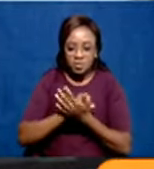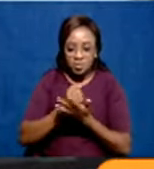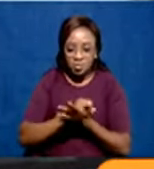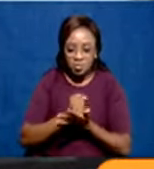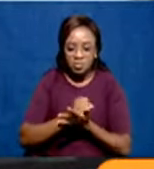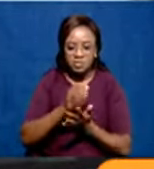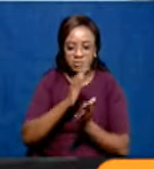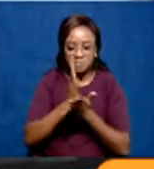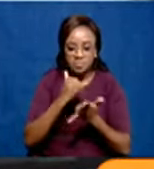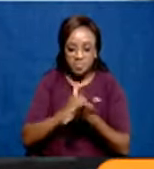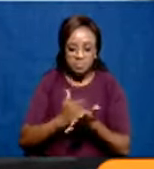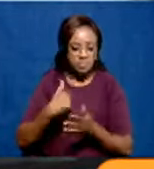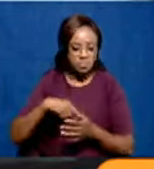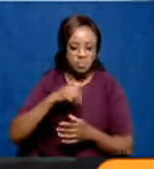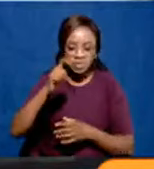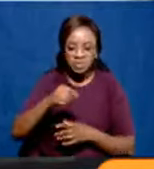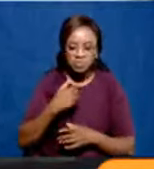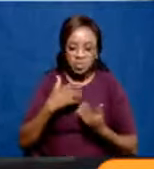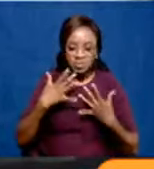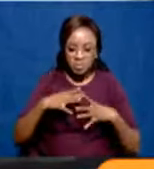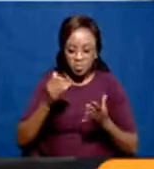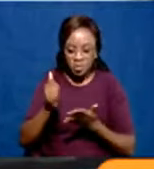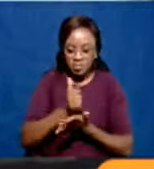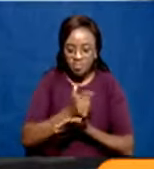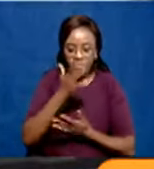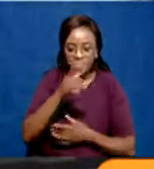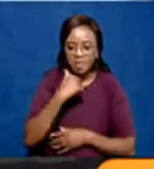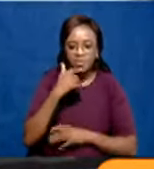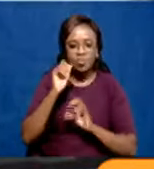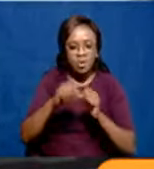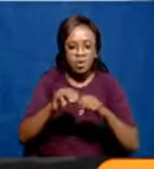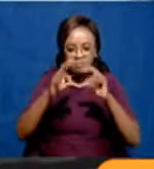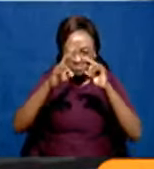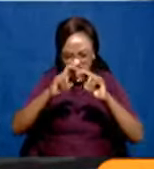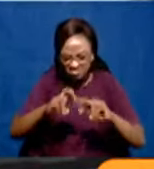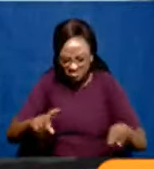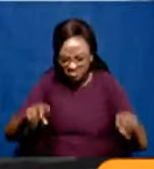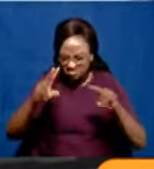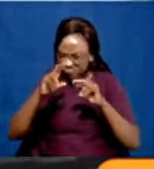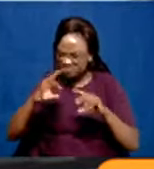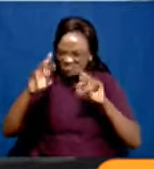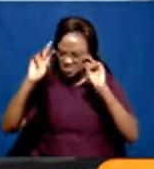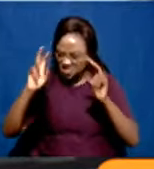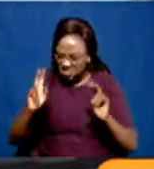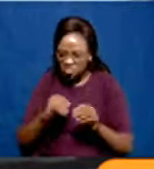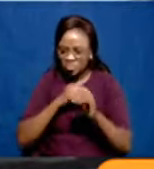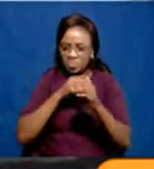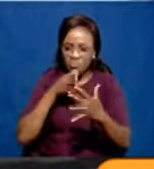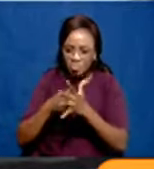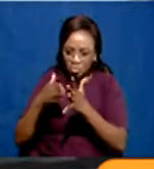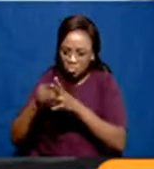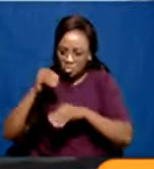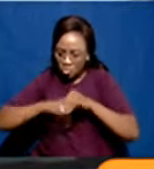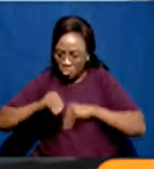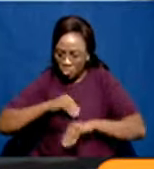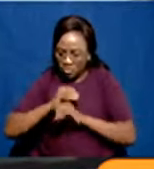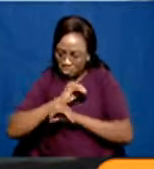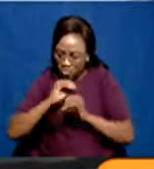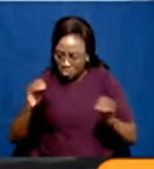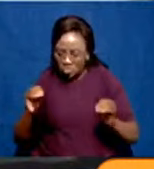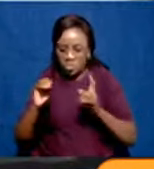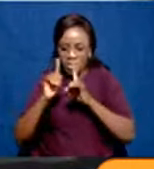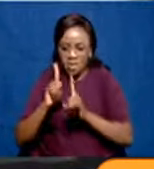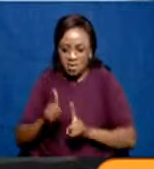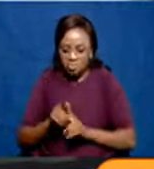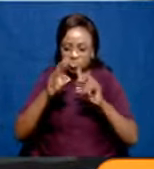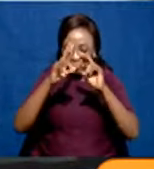authority, we have got to have people who are going to be able to investigate things, first of all, to prevent fraud. But secondly, the threshold of investigation